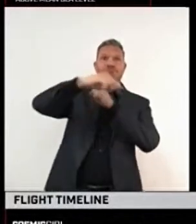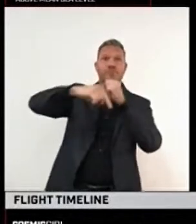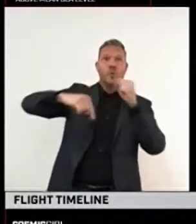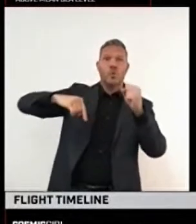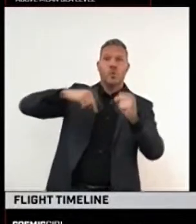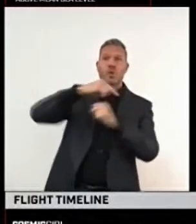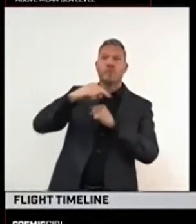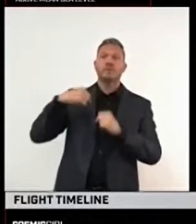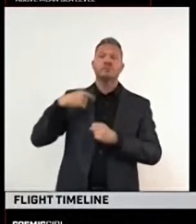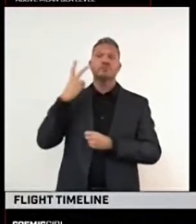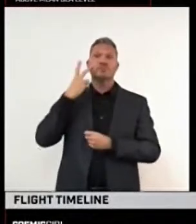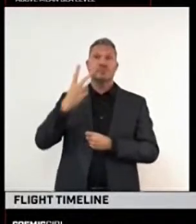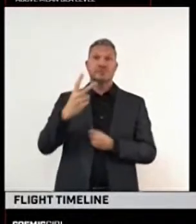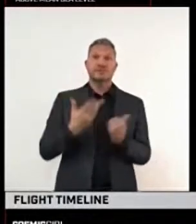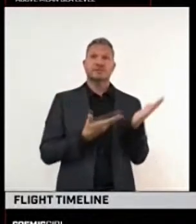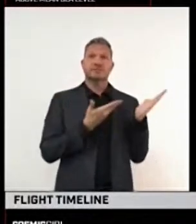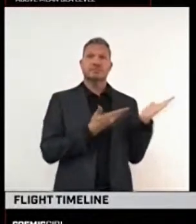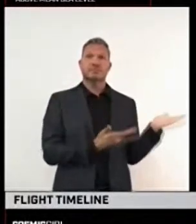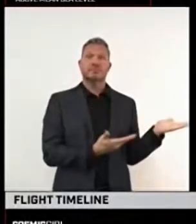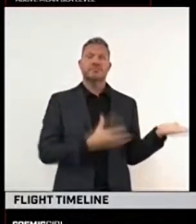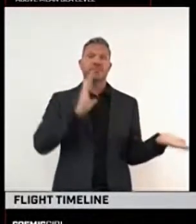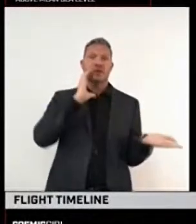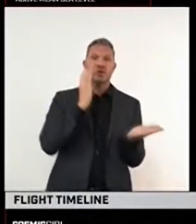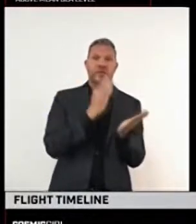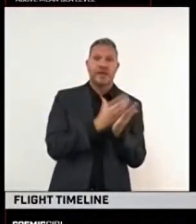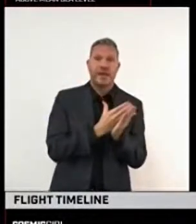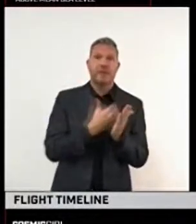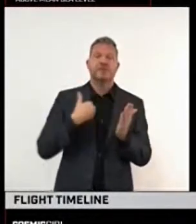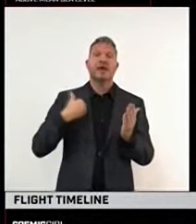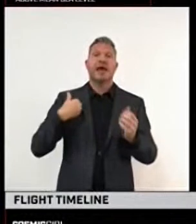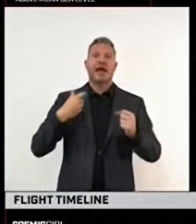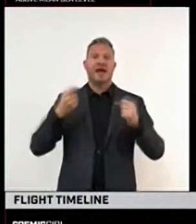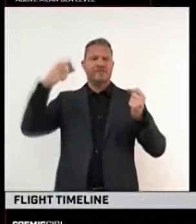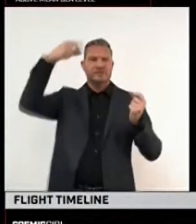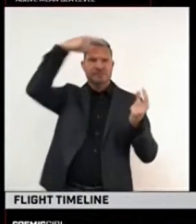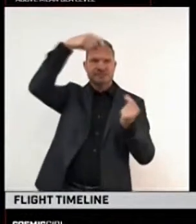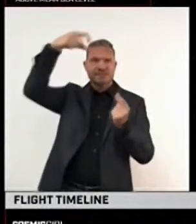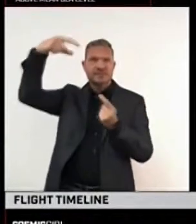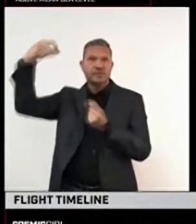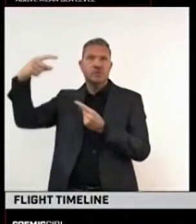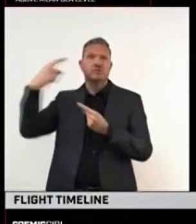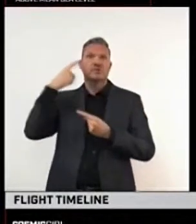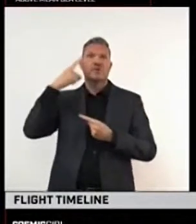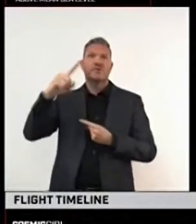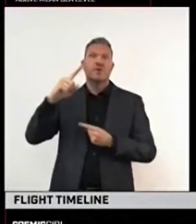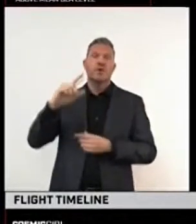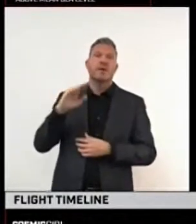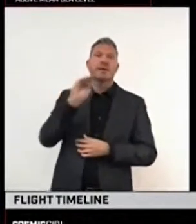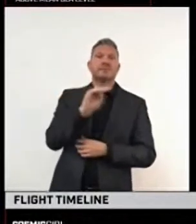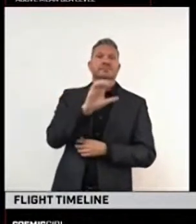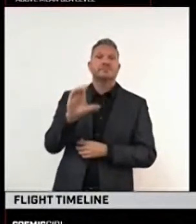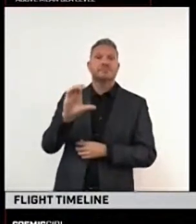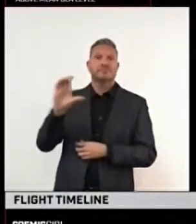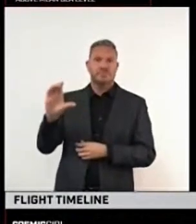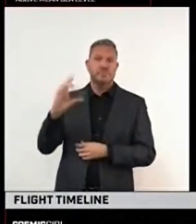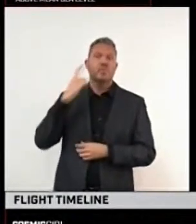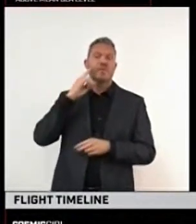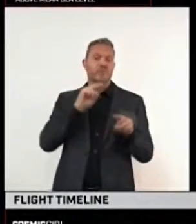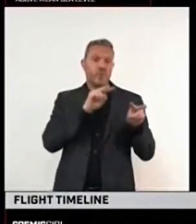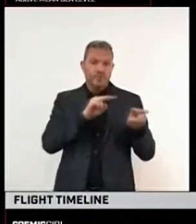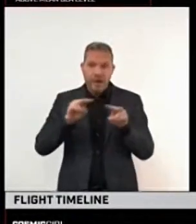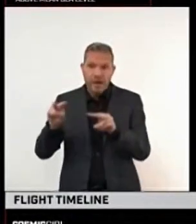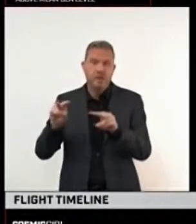will receive that signal and send the data on that signal to our Mission Control Center for monitoring, processing, and to that